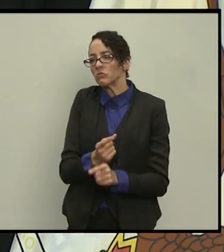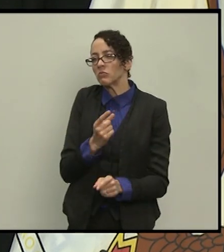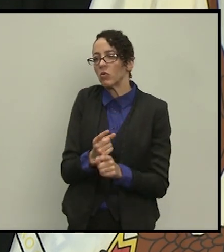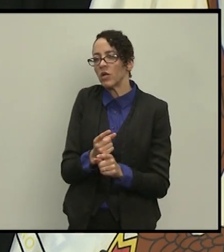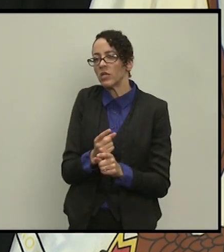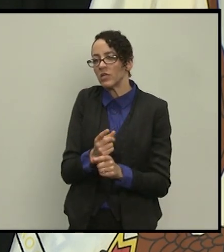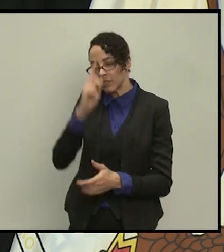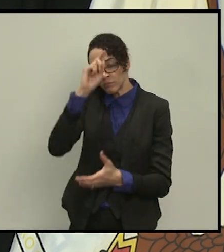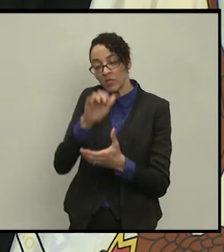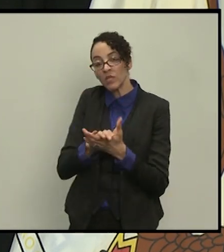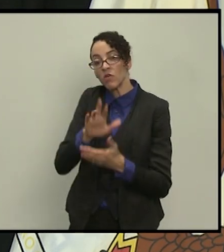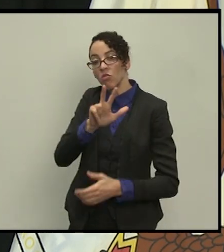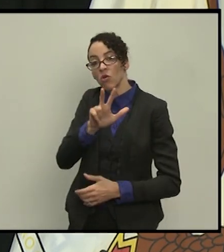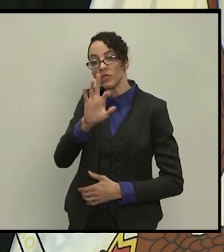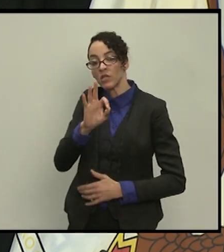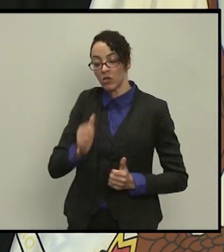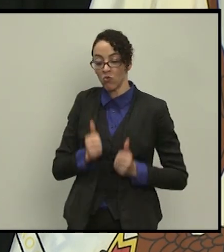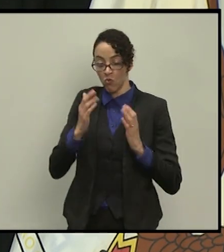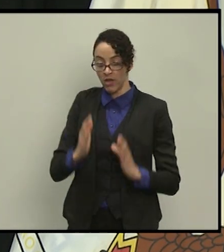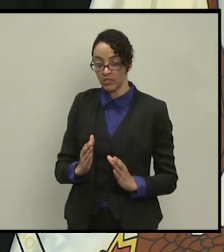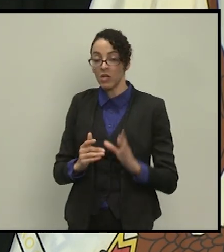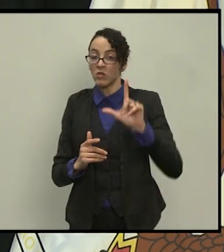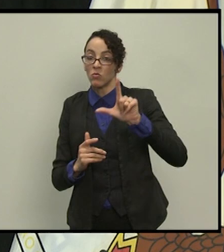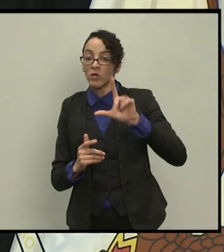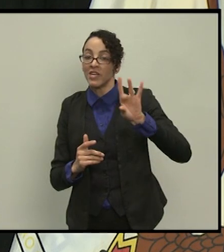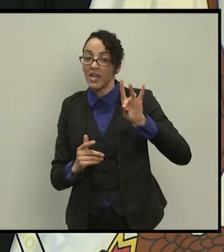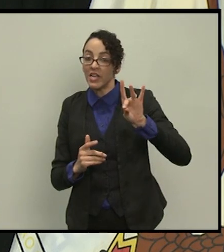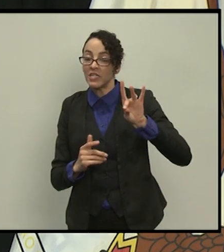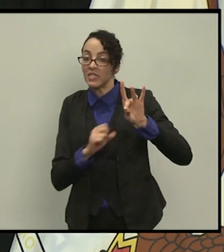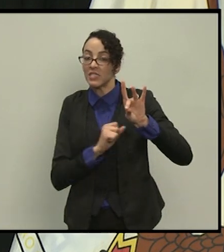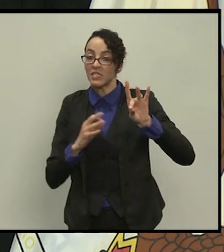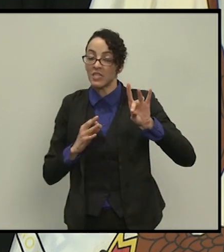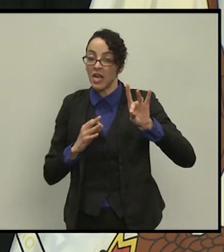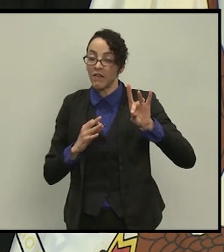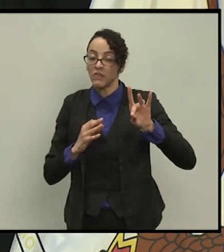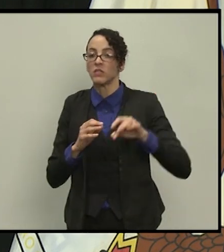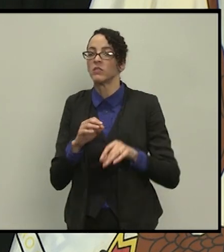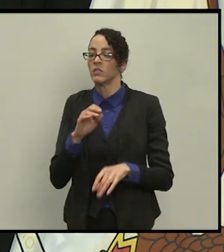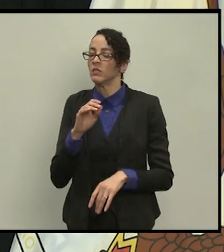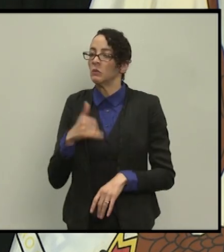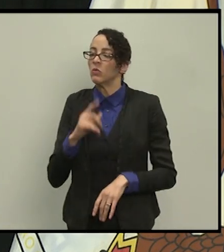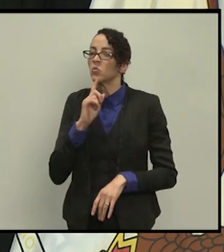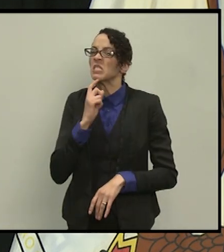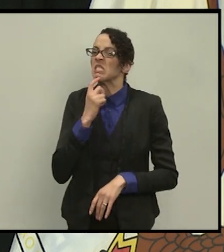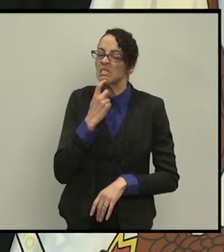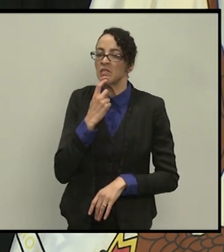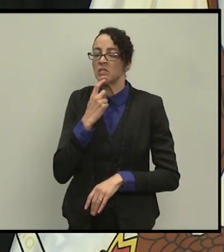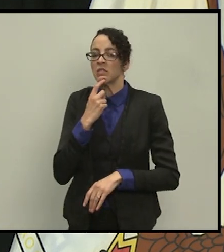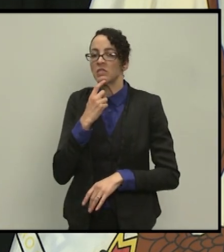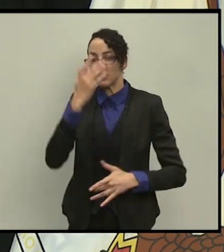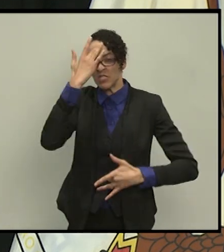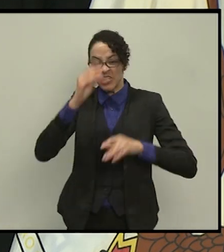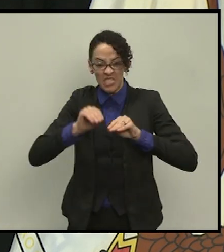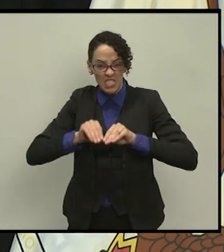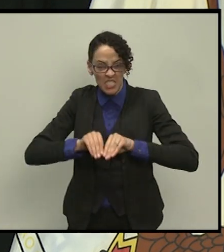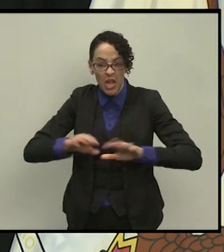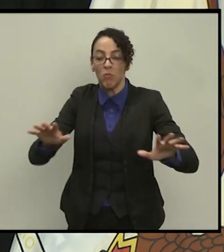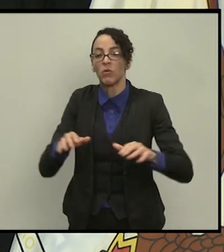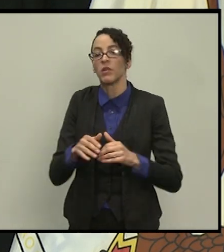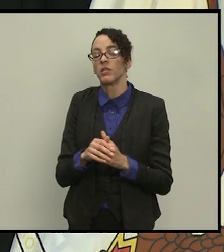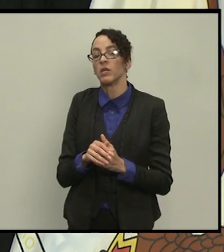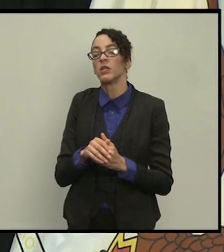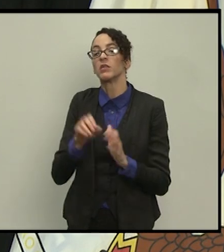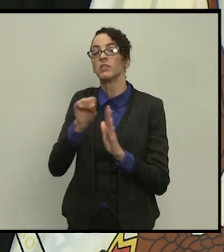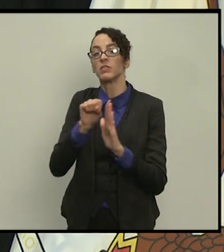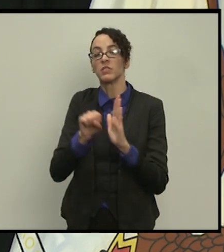it's 39 residents and 28 staff. So it is a very serious outbreak. The state has